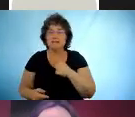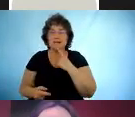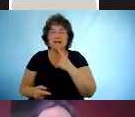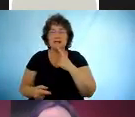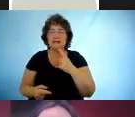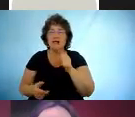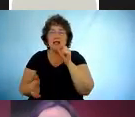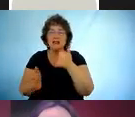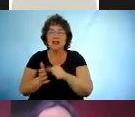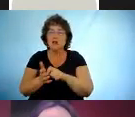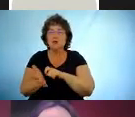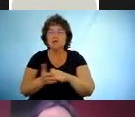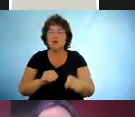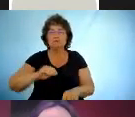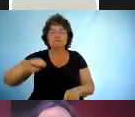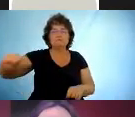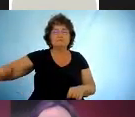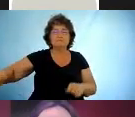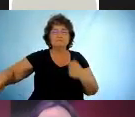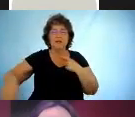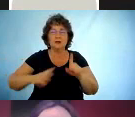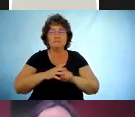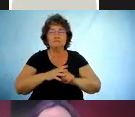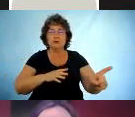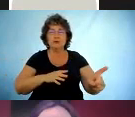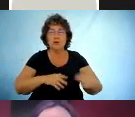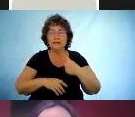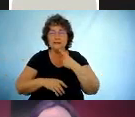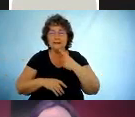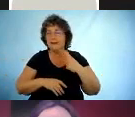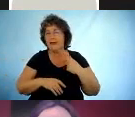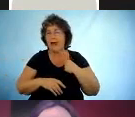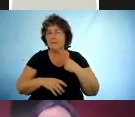Gone to find my next race.